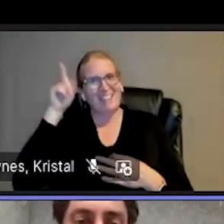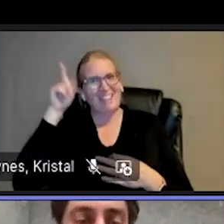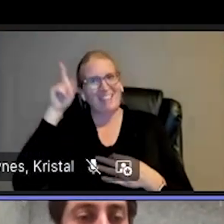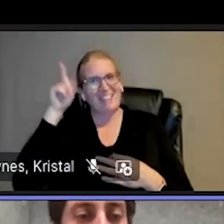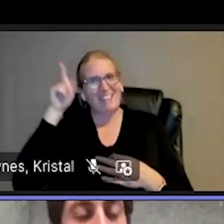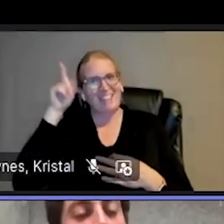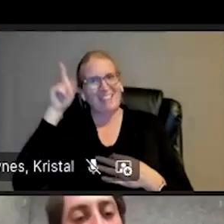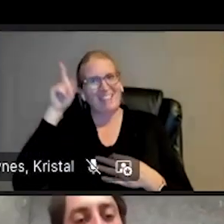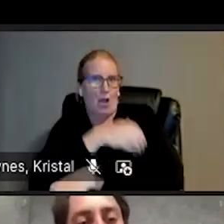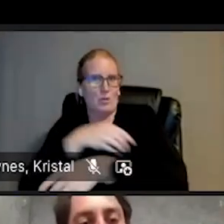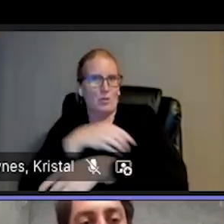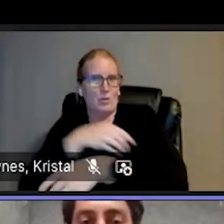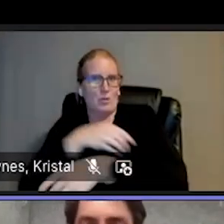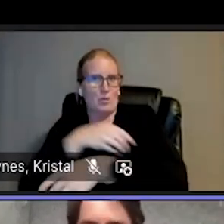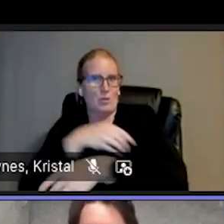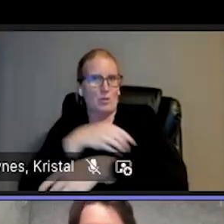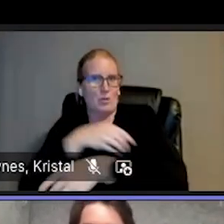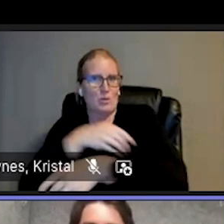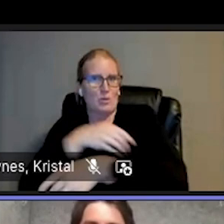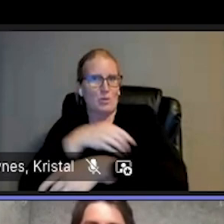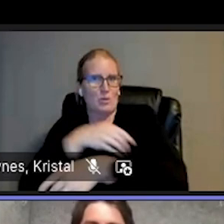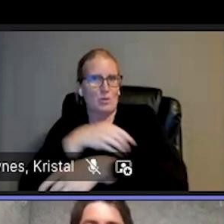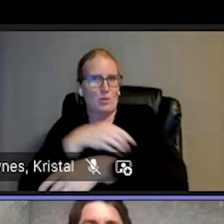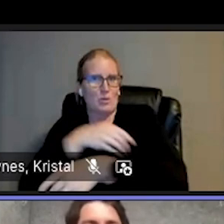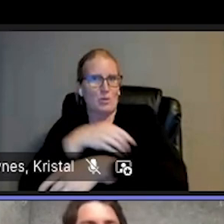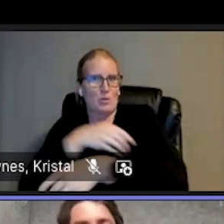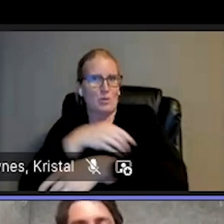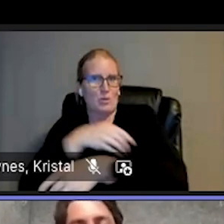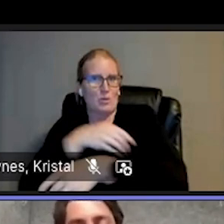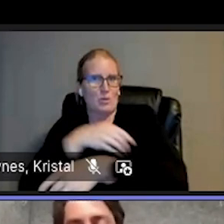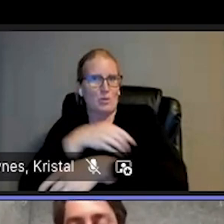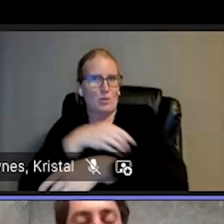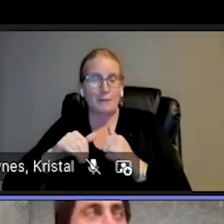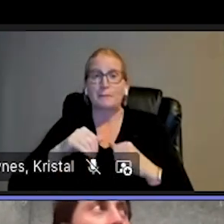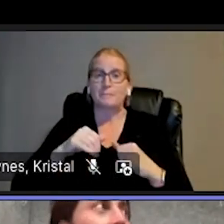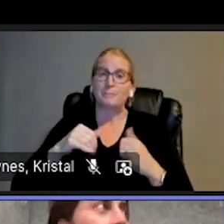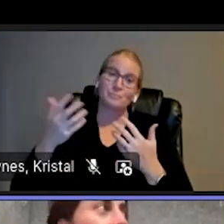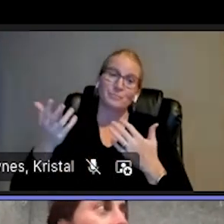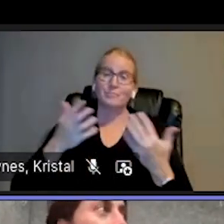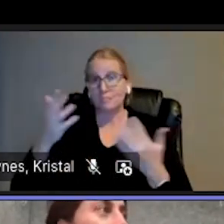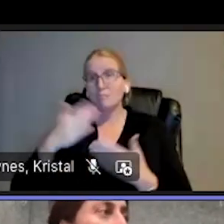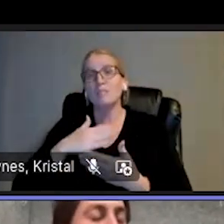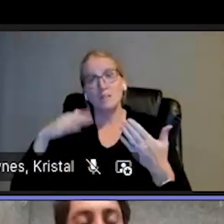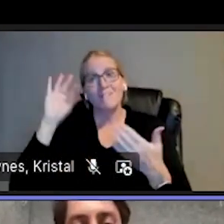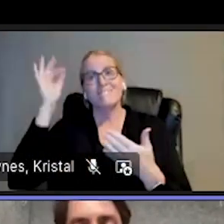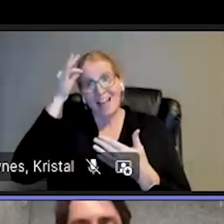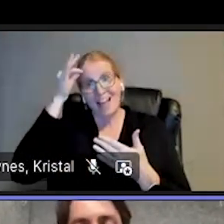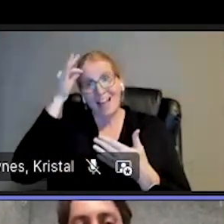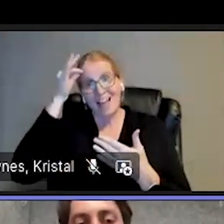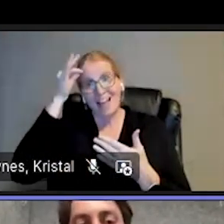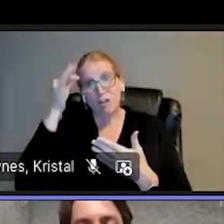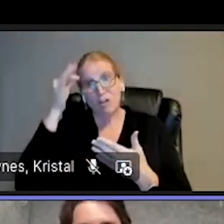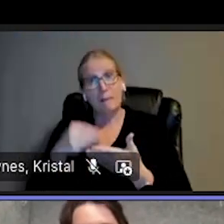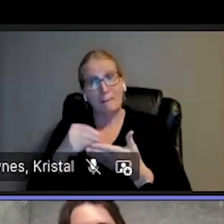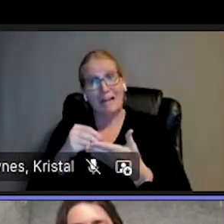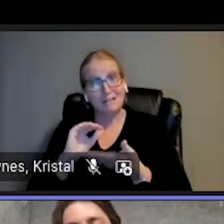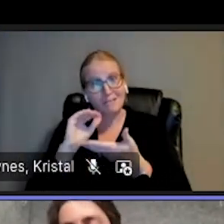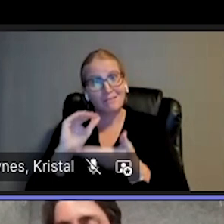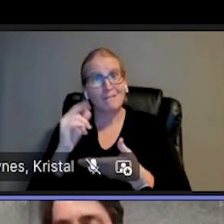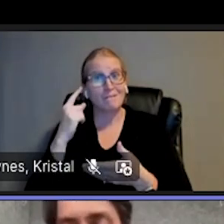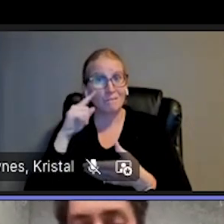There are some federal grants for particularly communications-related activities in